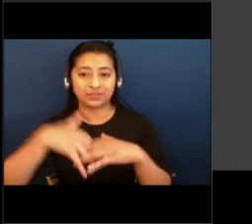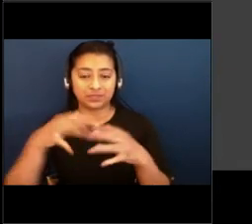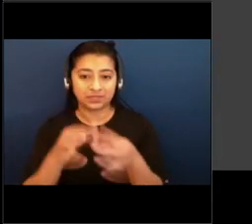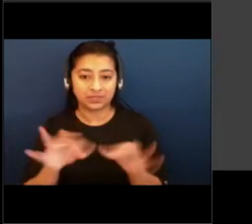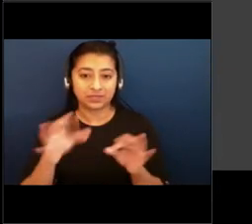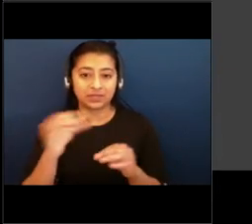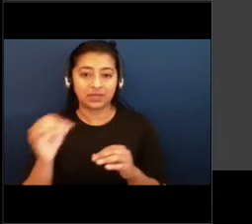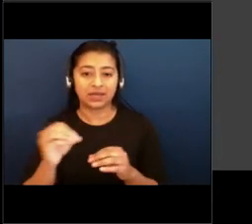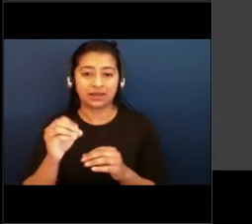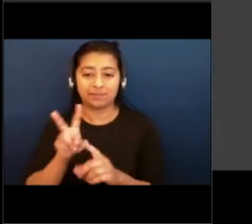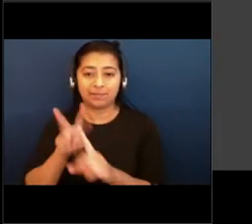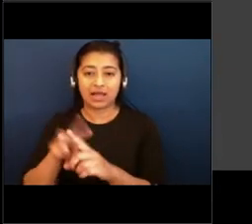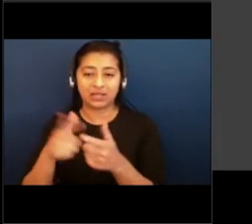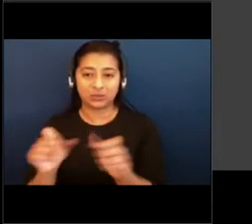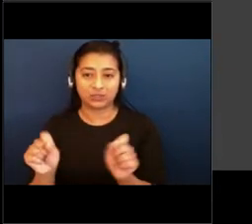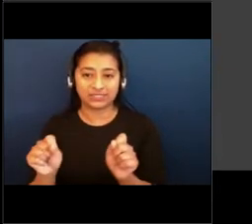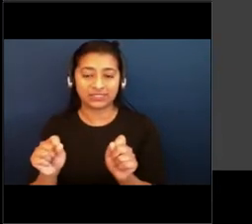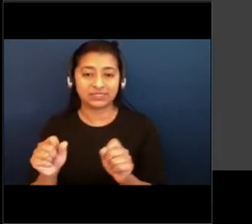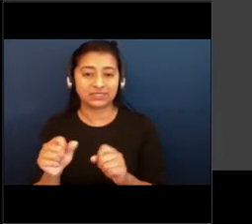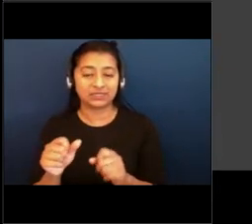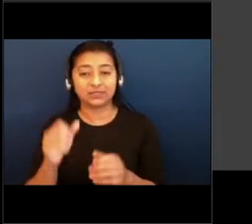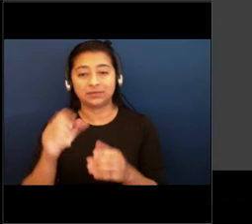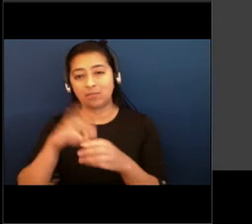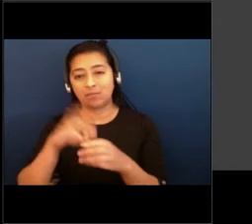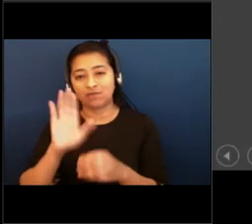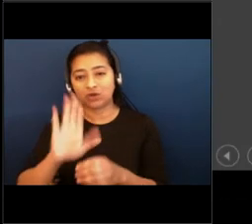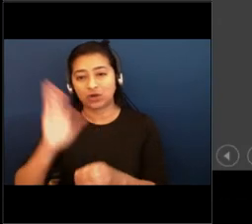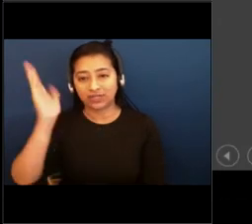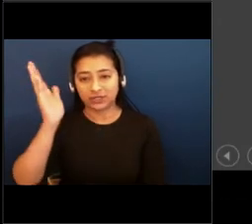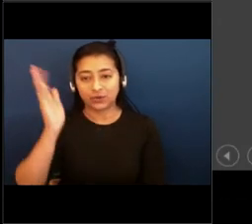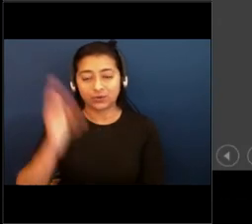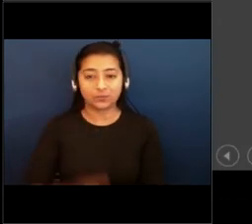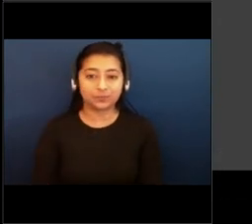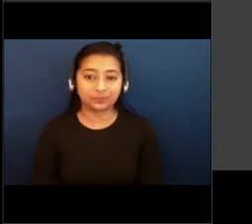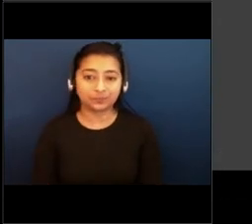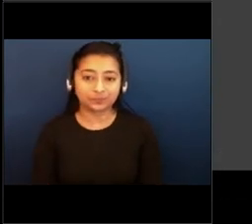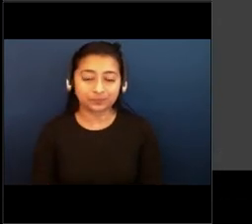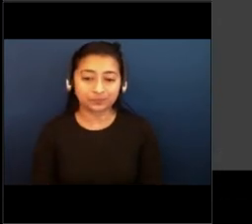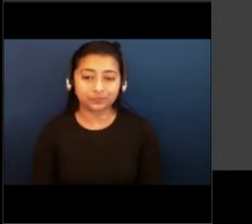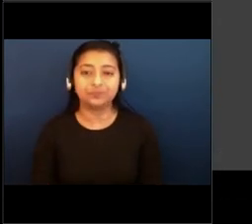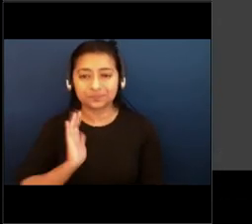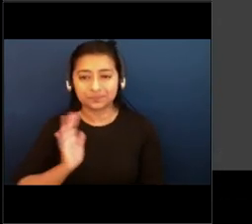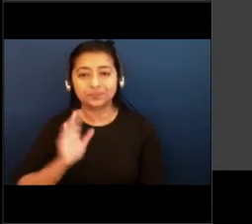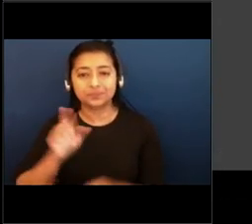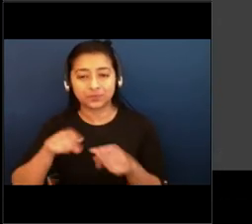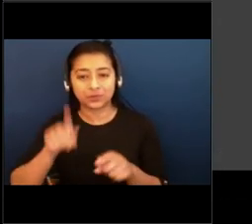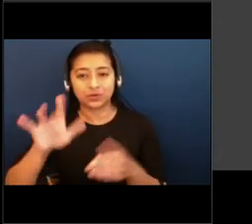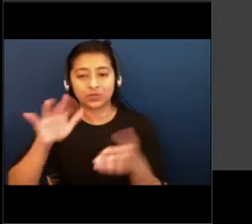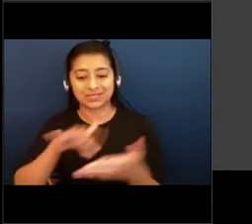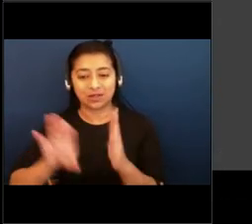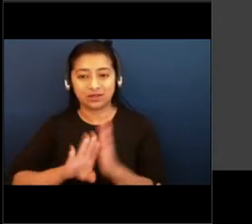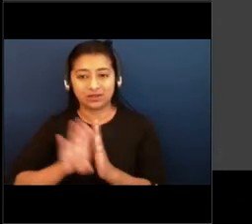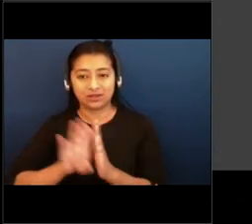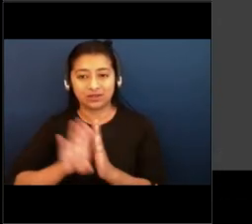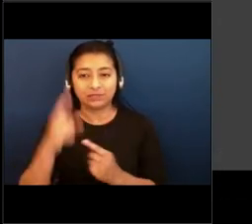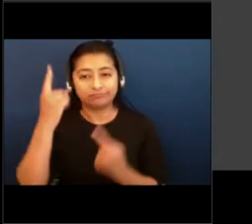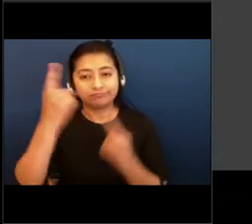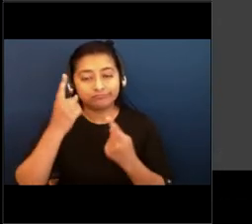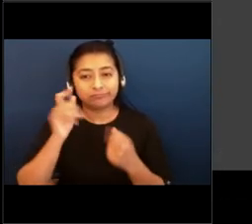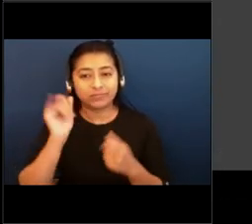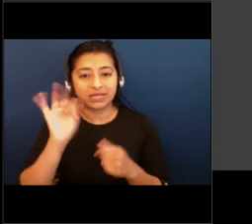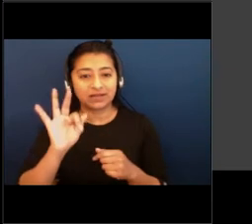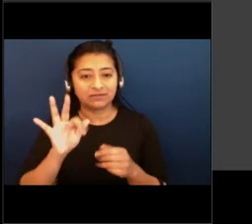linguistics as part of a keynote she did, and talking about there's being a time during her scholarly development that she wondered if Indigenous